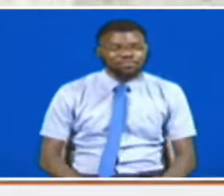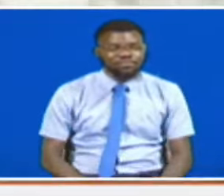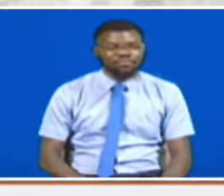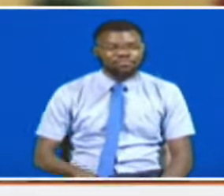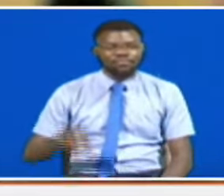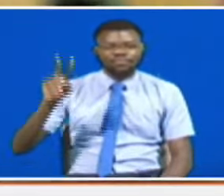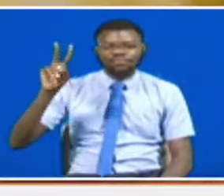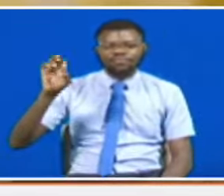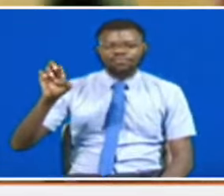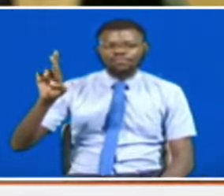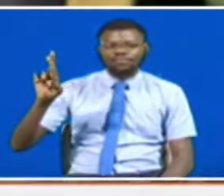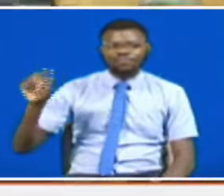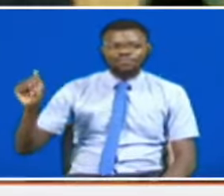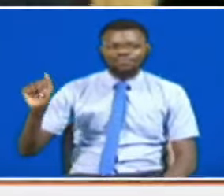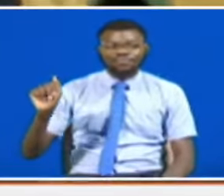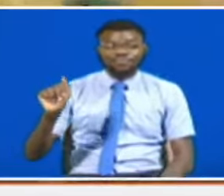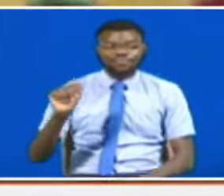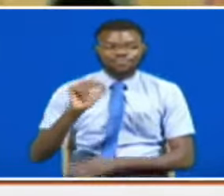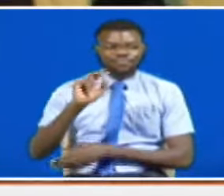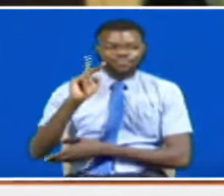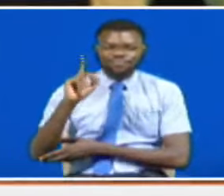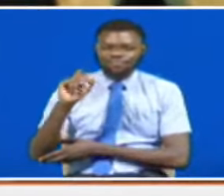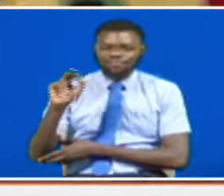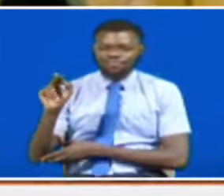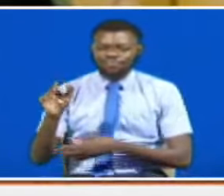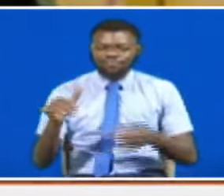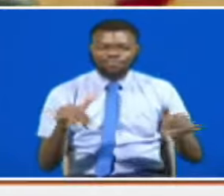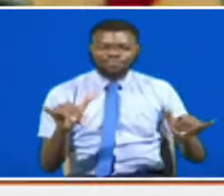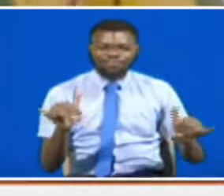Vera Mora, KTN News.